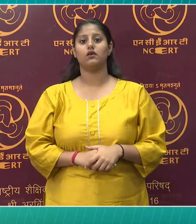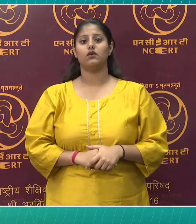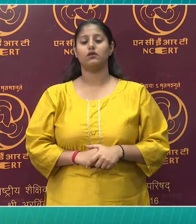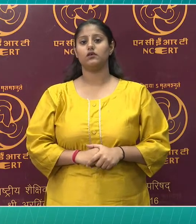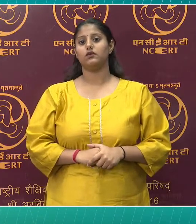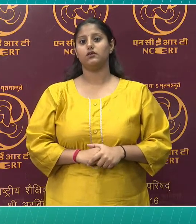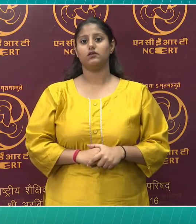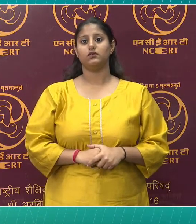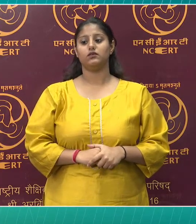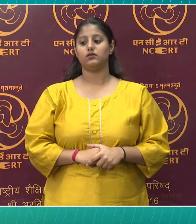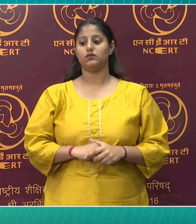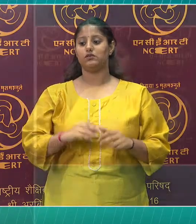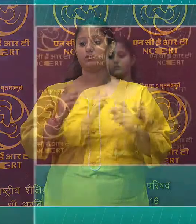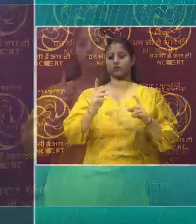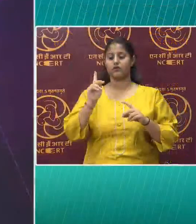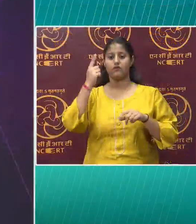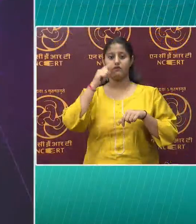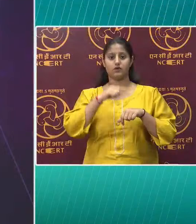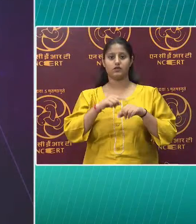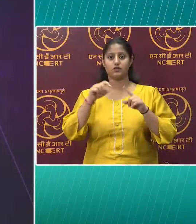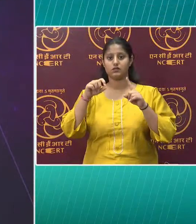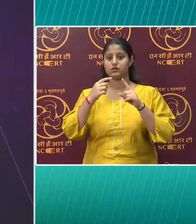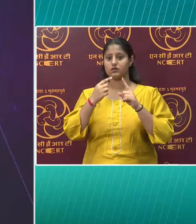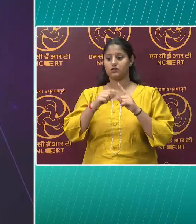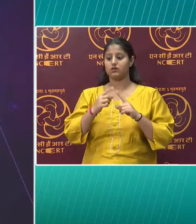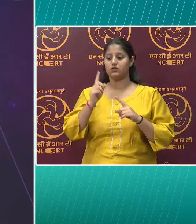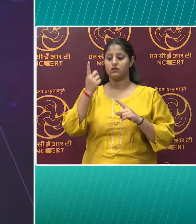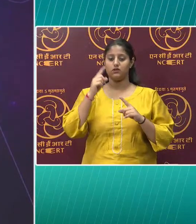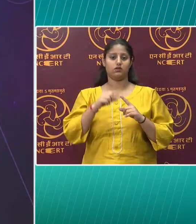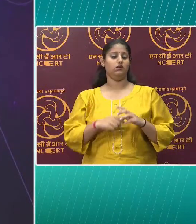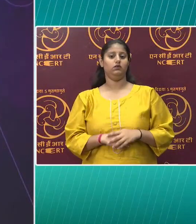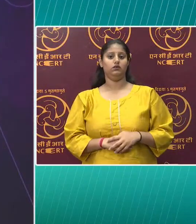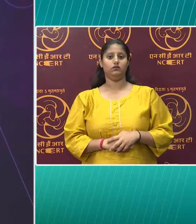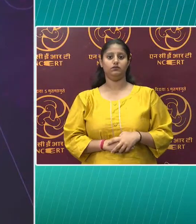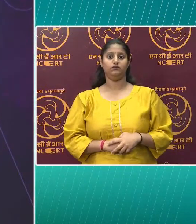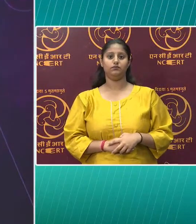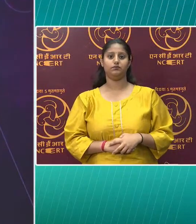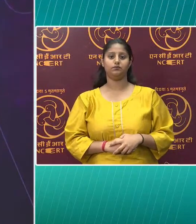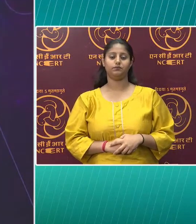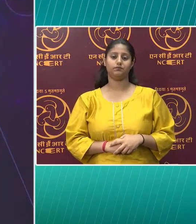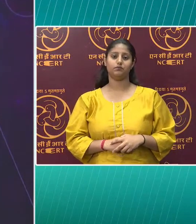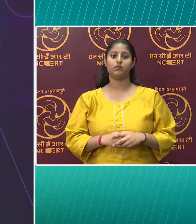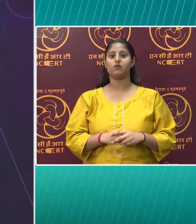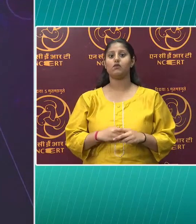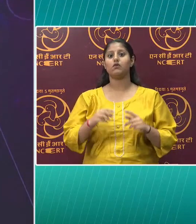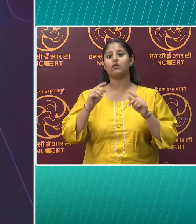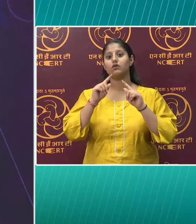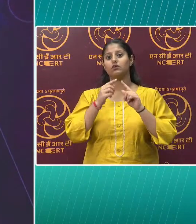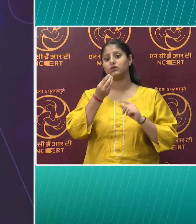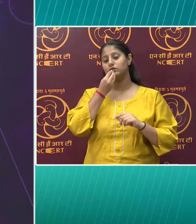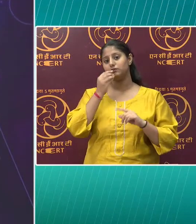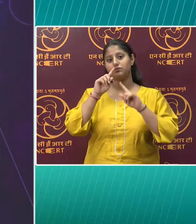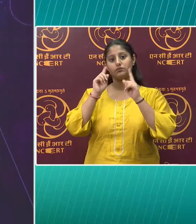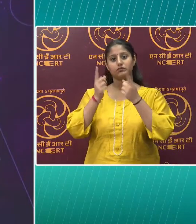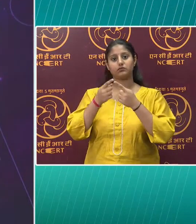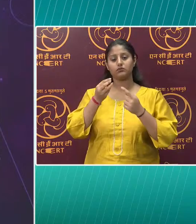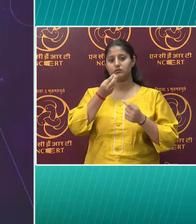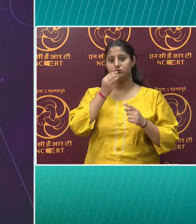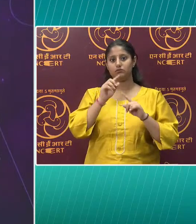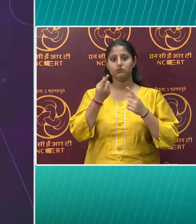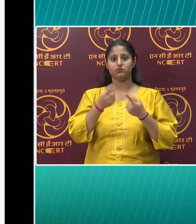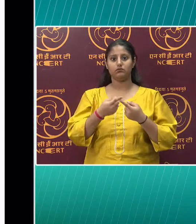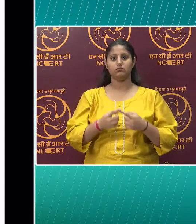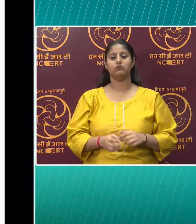So the first one is school kitchen garden and Yes, biodiversity register. Okay. So the what do we have in there? biodiversity. Yes, this is the one. So they will